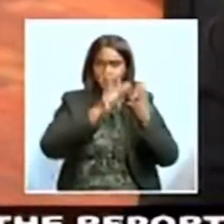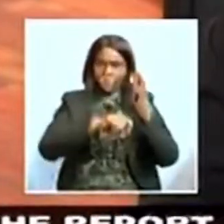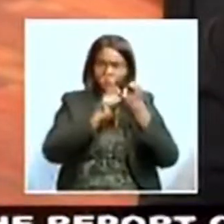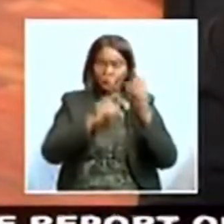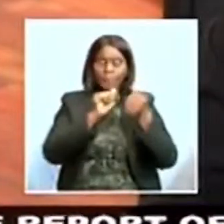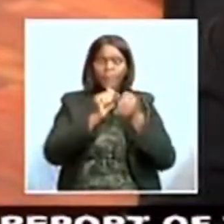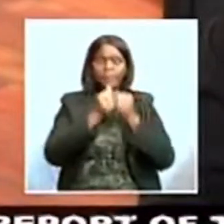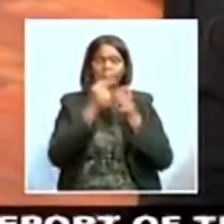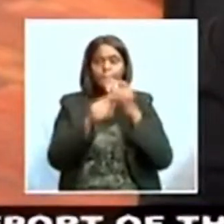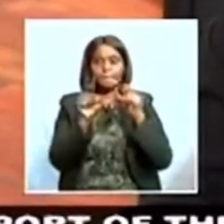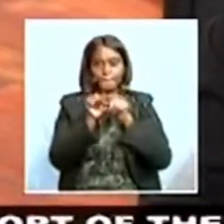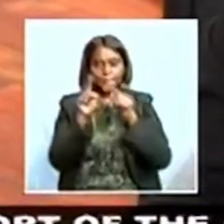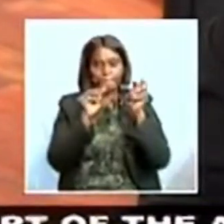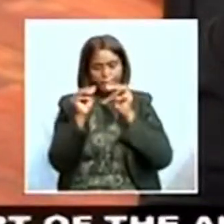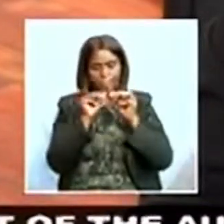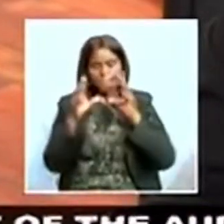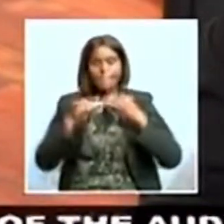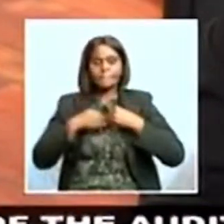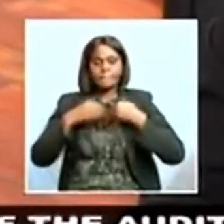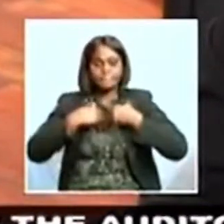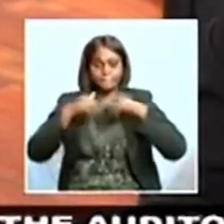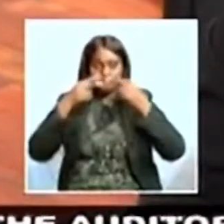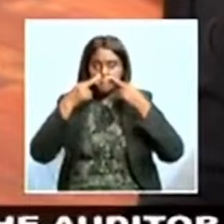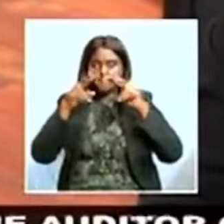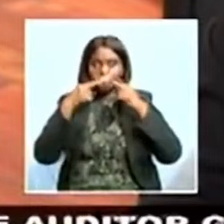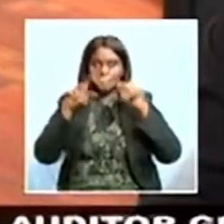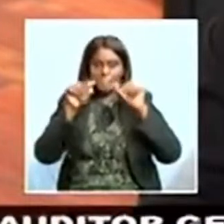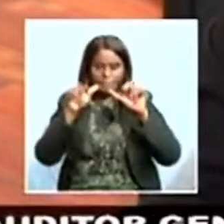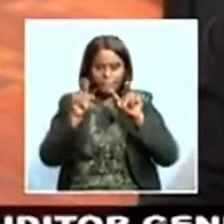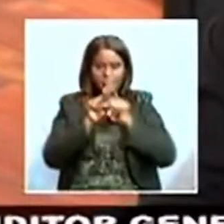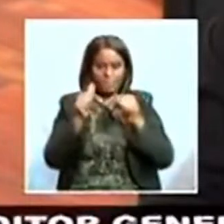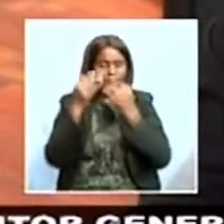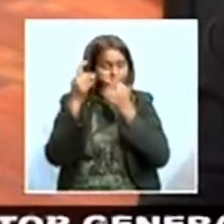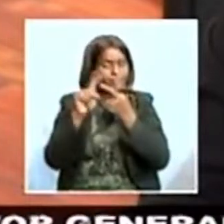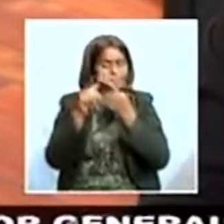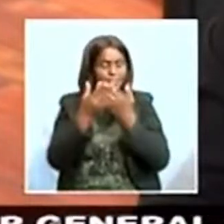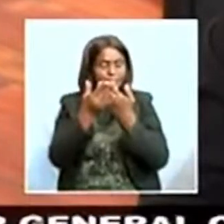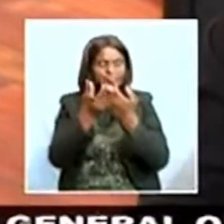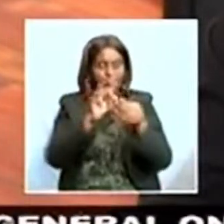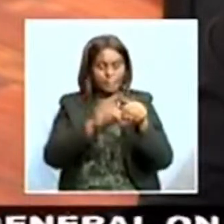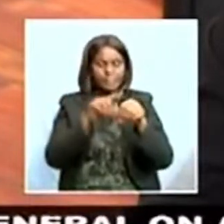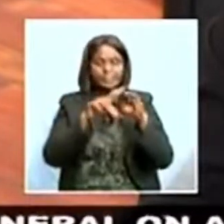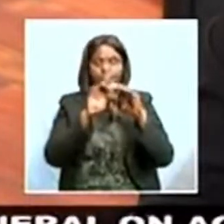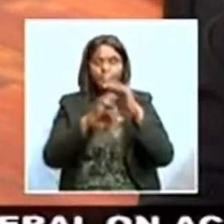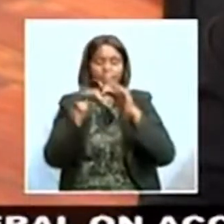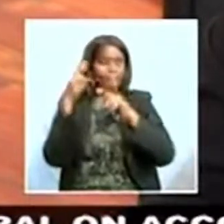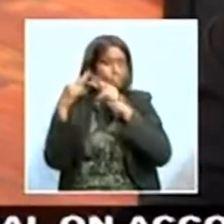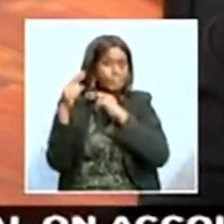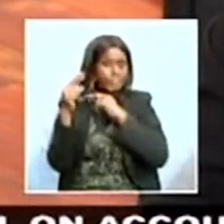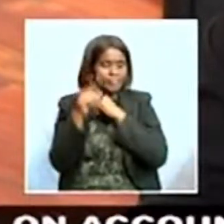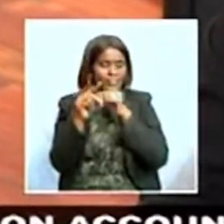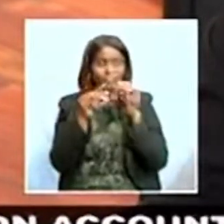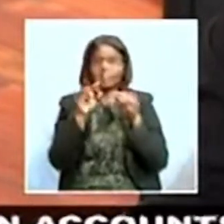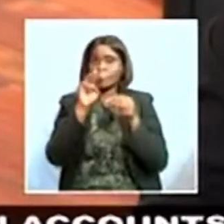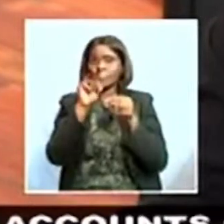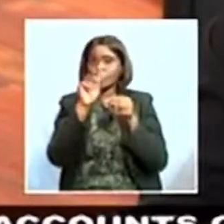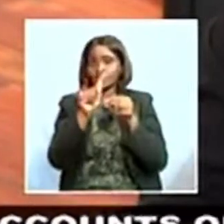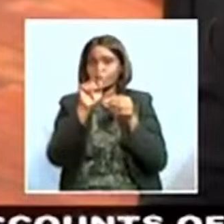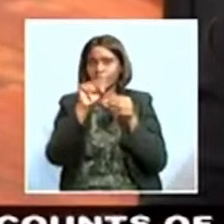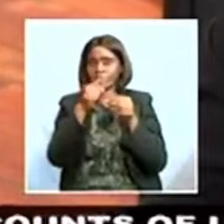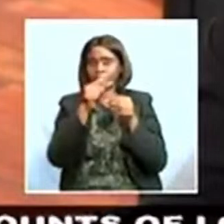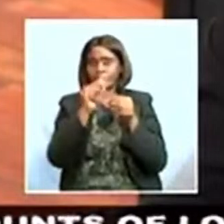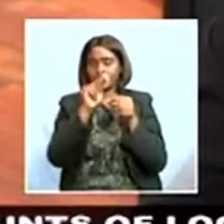query: management acknowledges the findings of the auditor and wishes to submit that during the period under review, manganese transportation